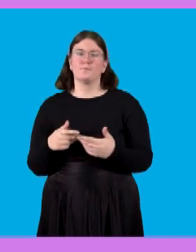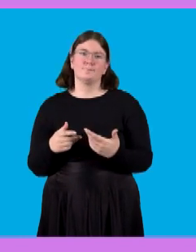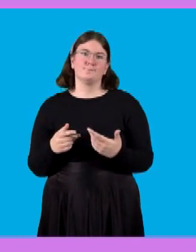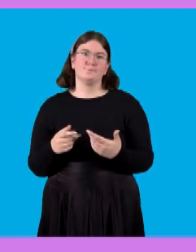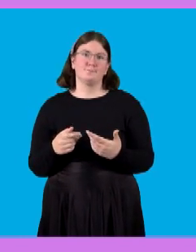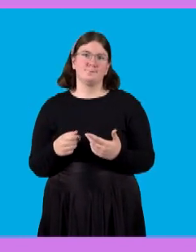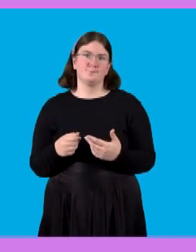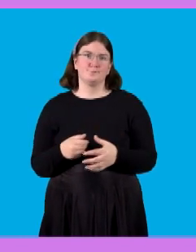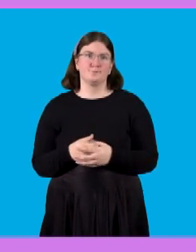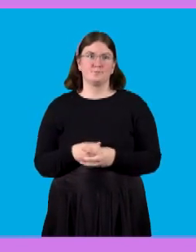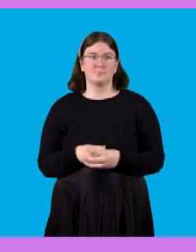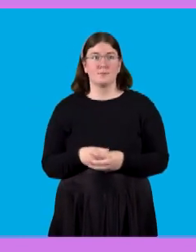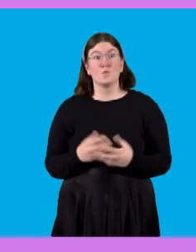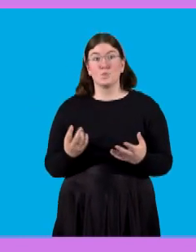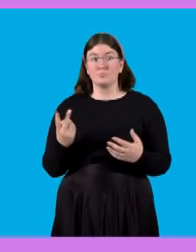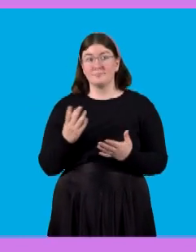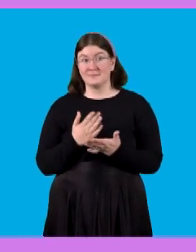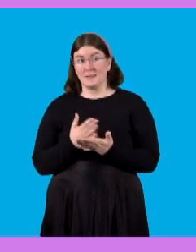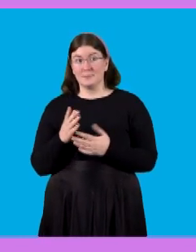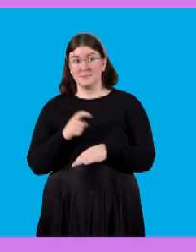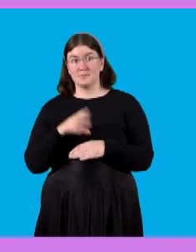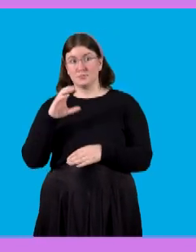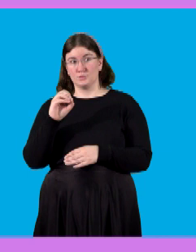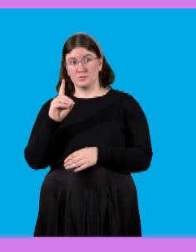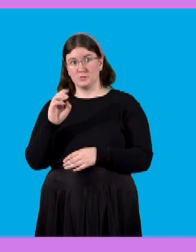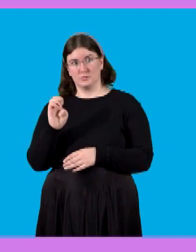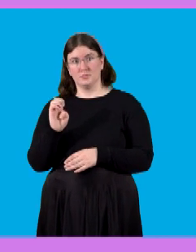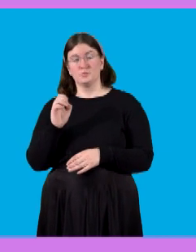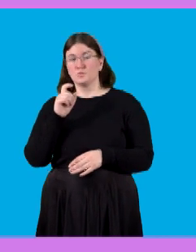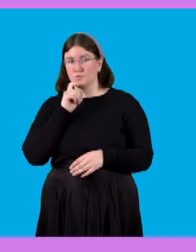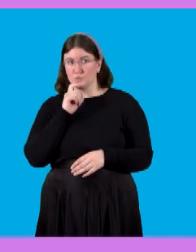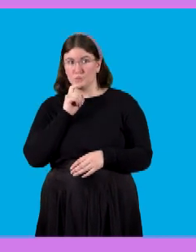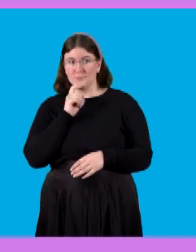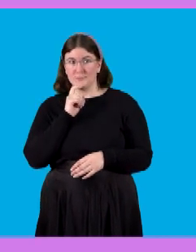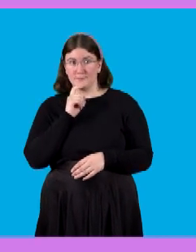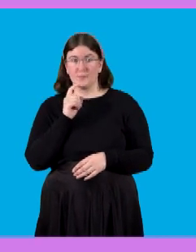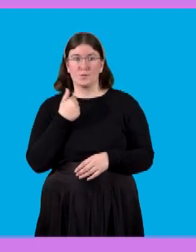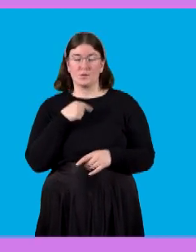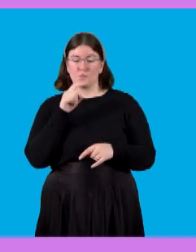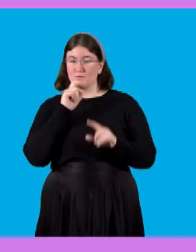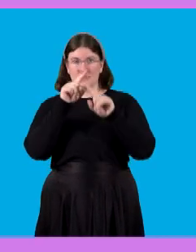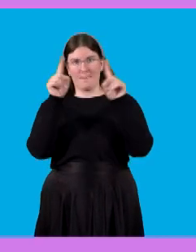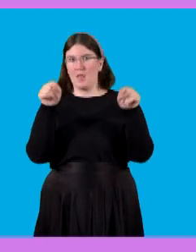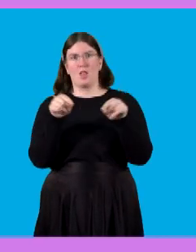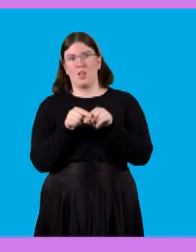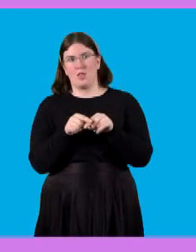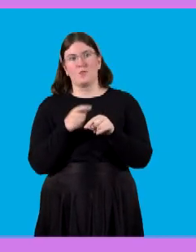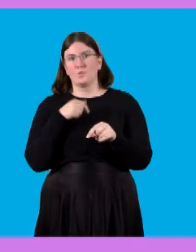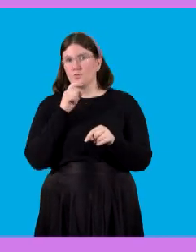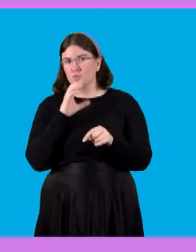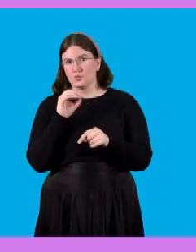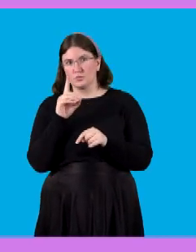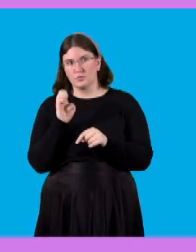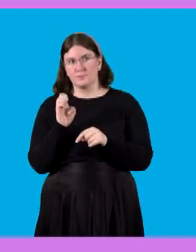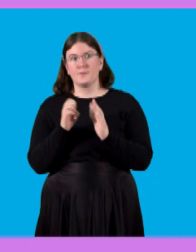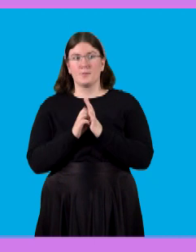And then lastly, I indicated here, sometimes codes are used, right, to distinguish currencies instead of symbols. For example,